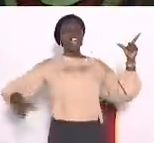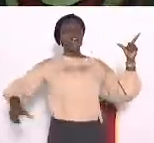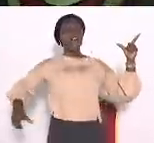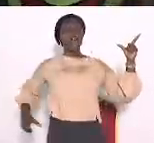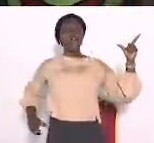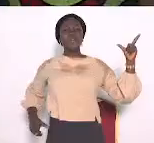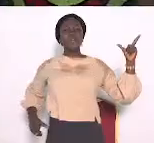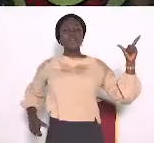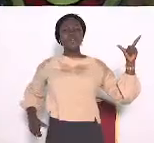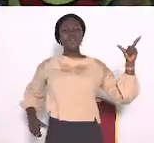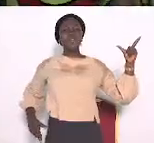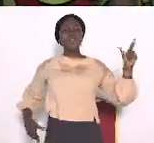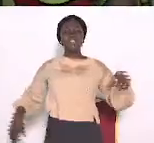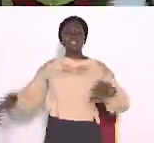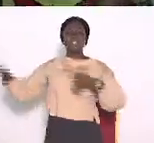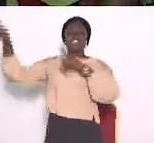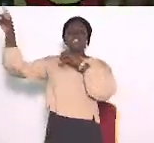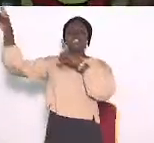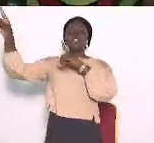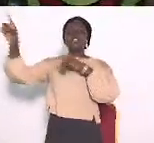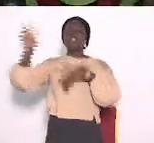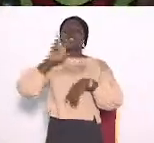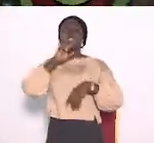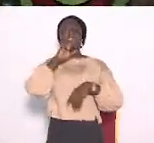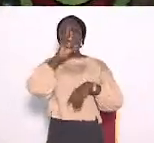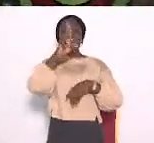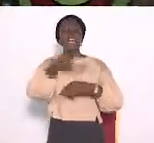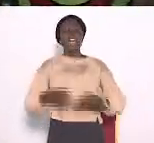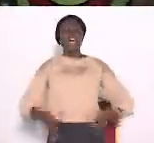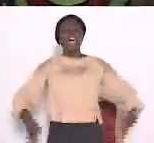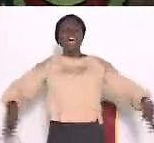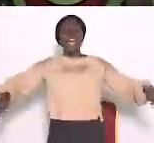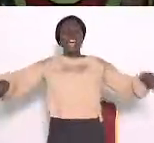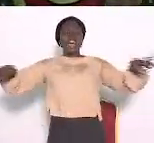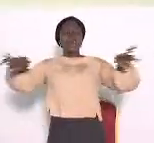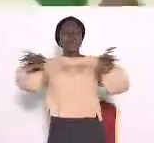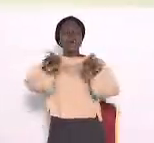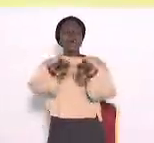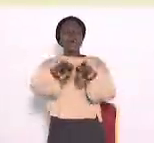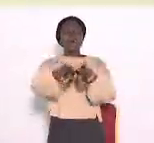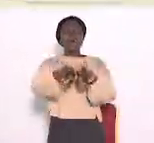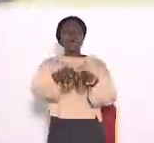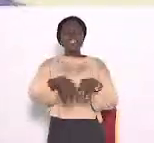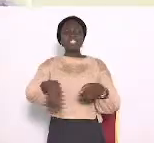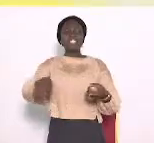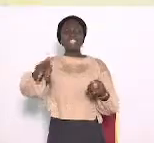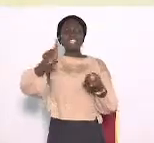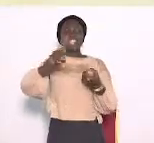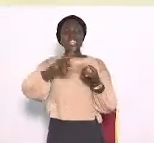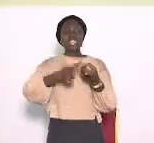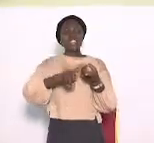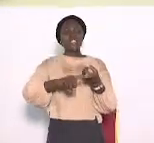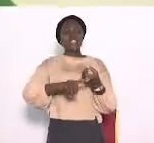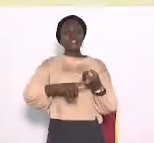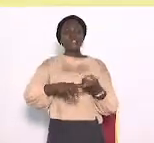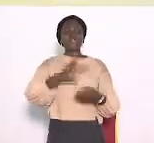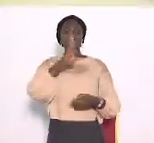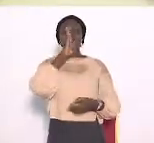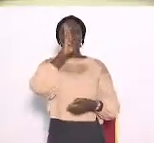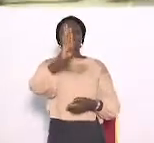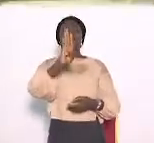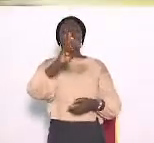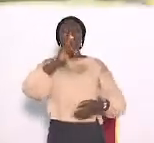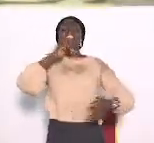God we worship you God we worship you Lord we worship you Lord we worship you God